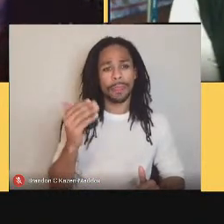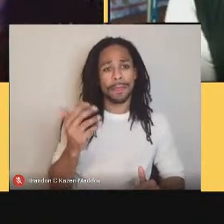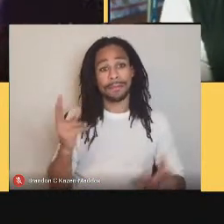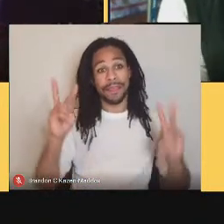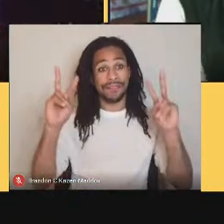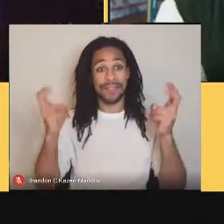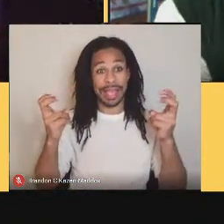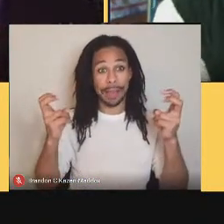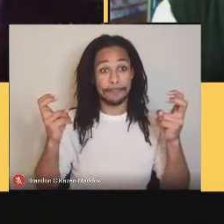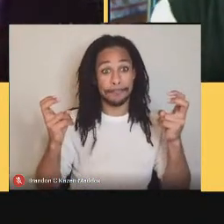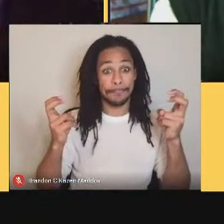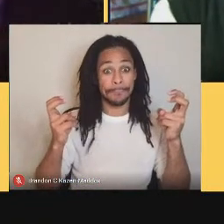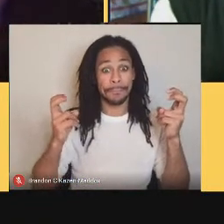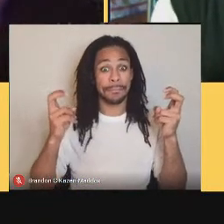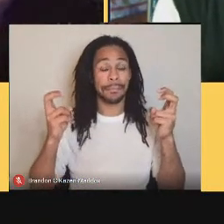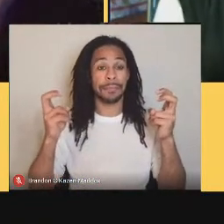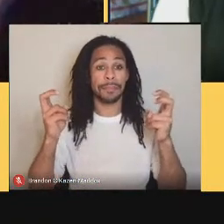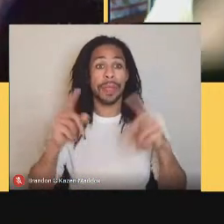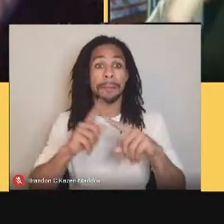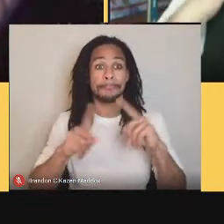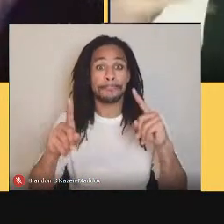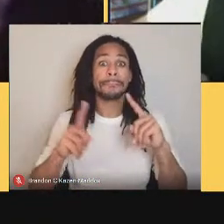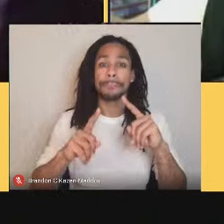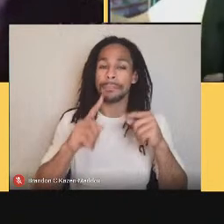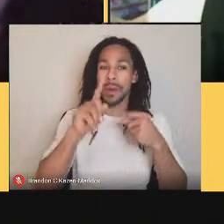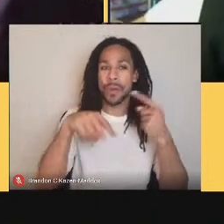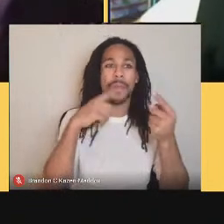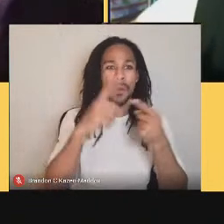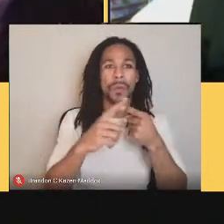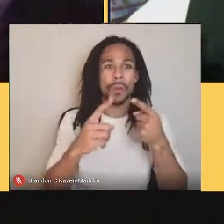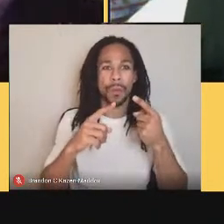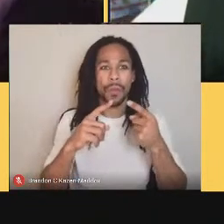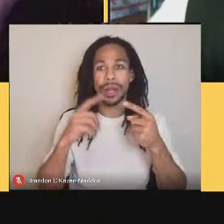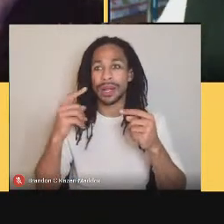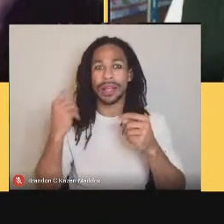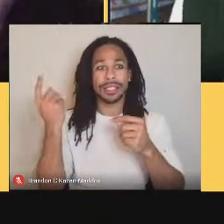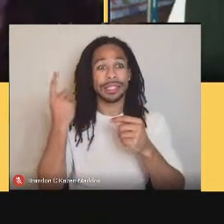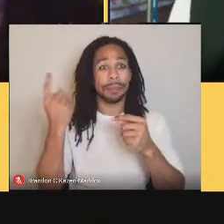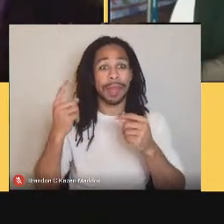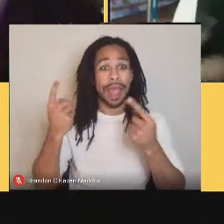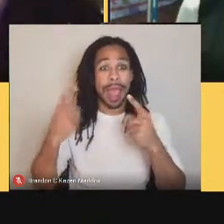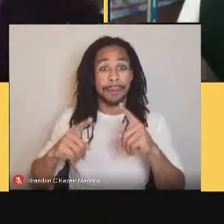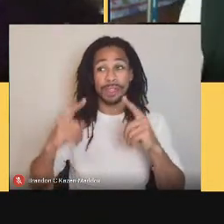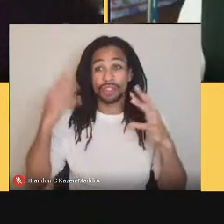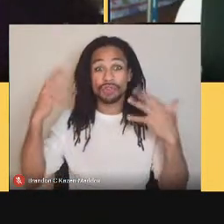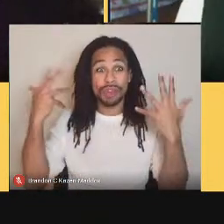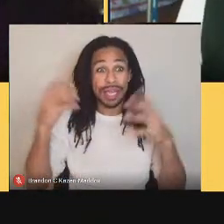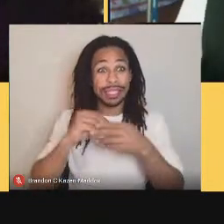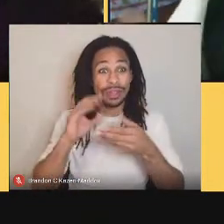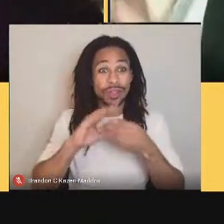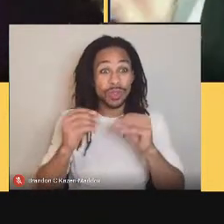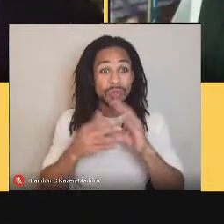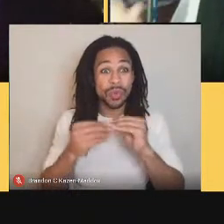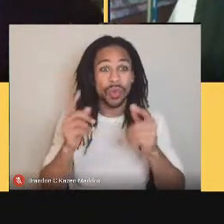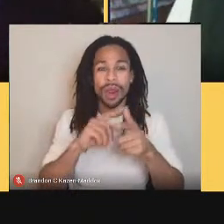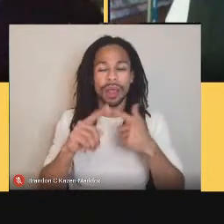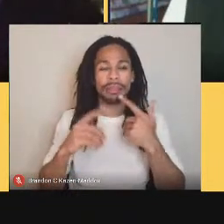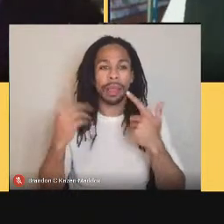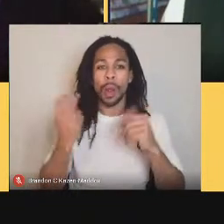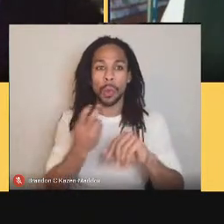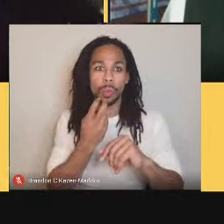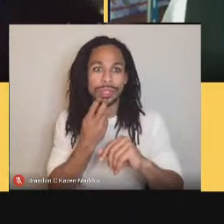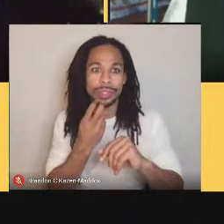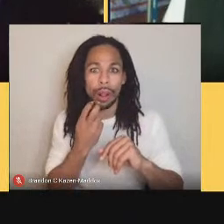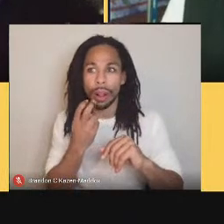the moments where they're getting really crazy in their story, then the theme comes out in a whistle, you know? And it's just two very